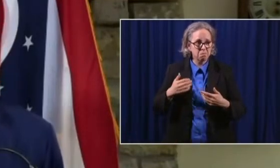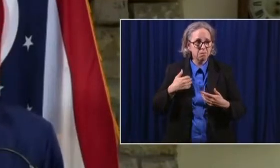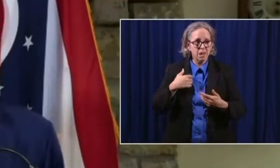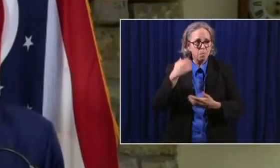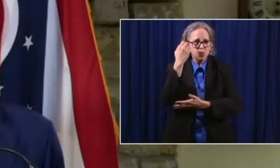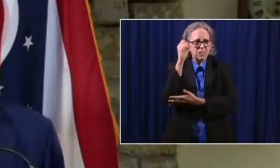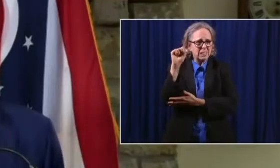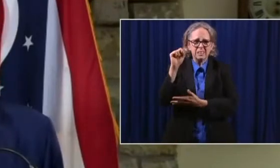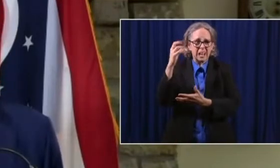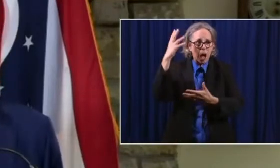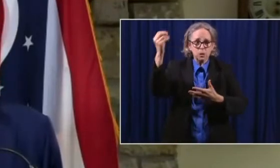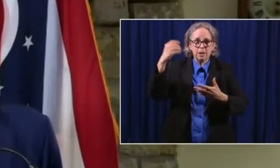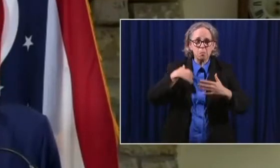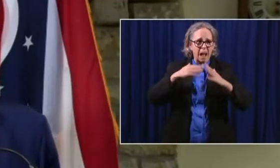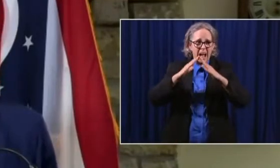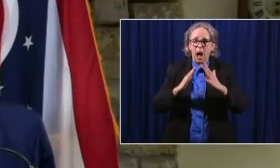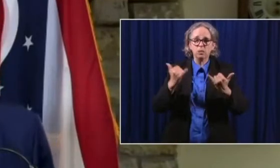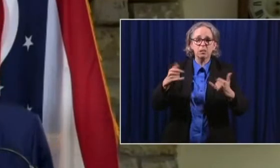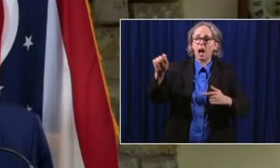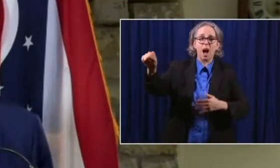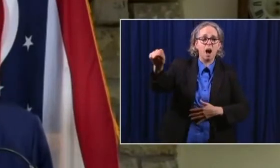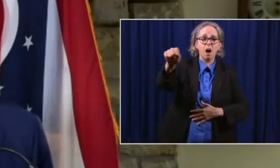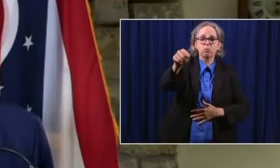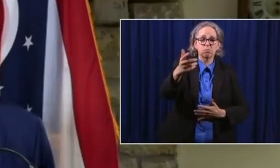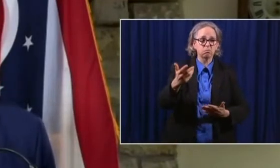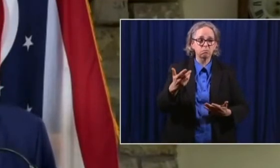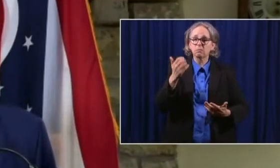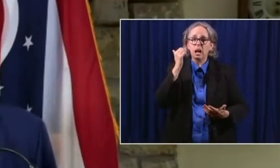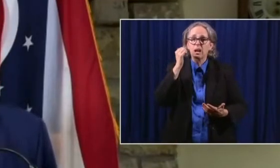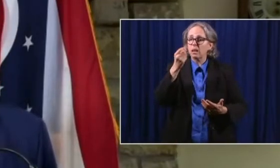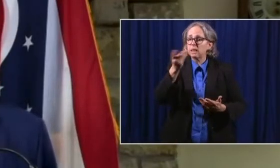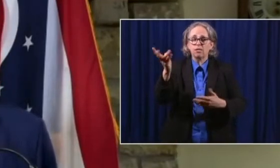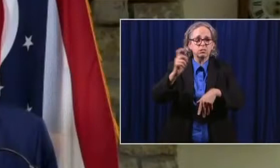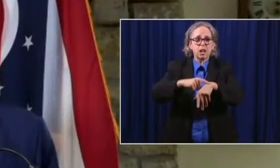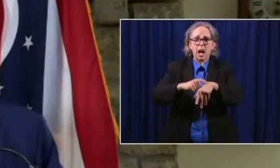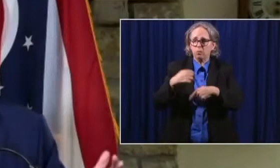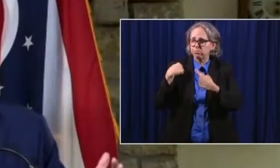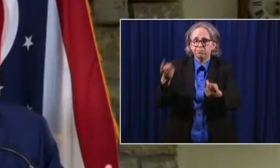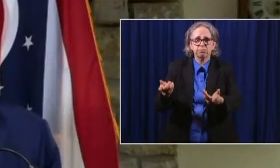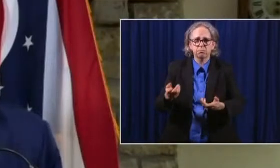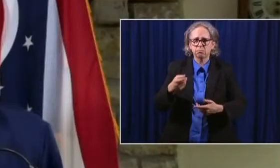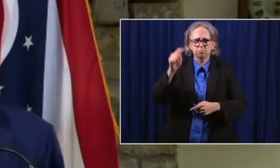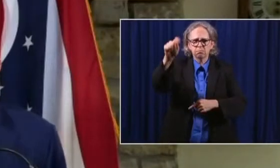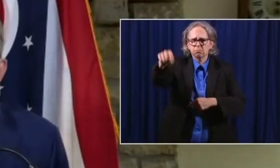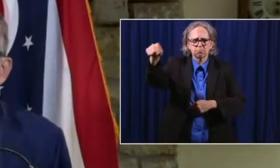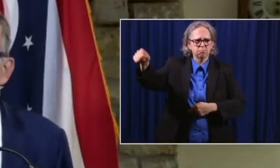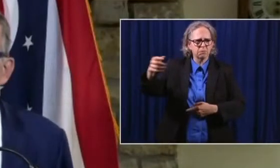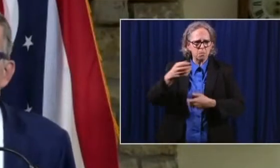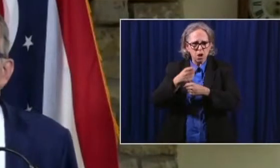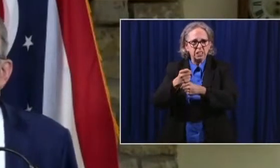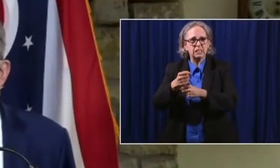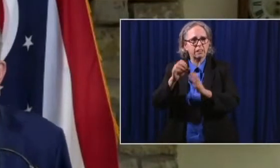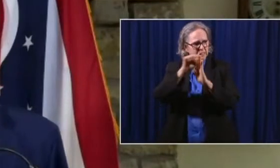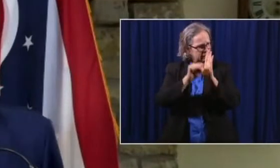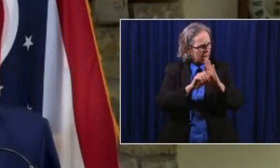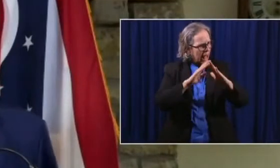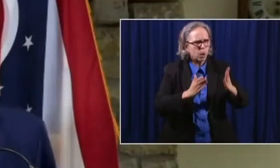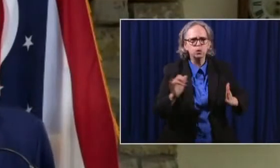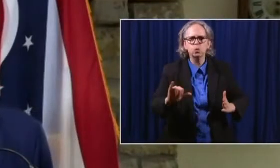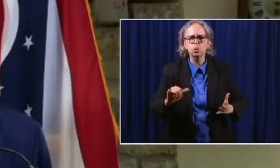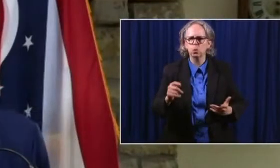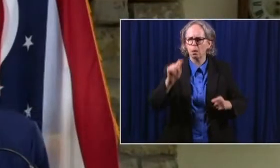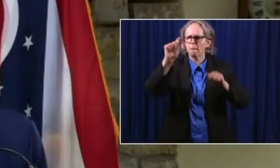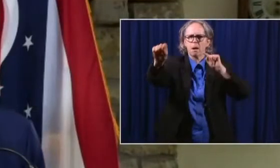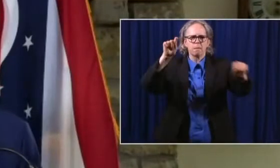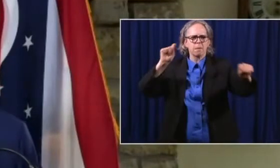road, on several different occasions. We've had protesters at the State House. We had protester at